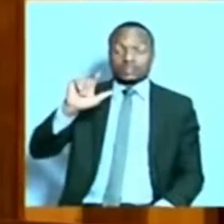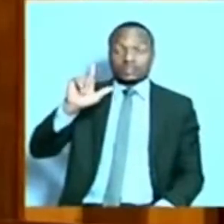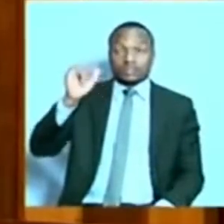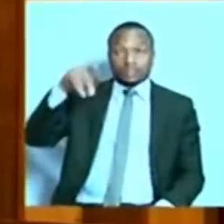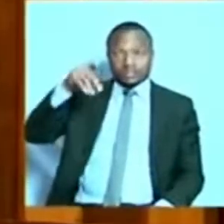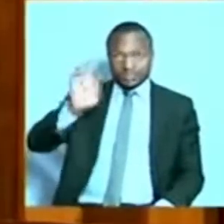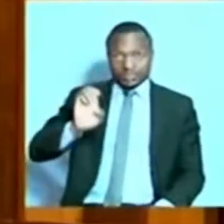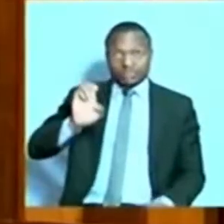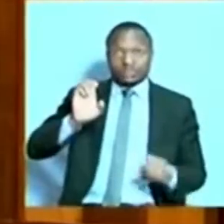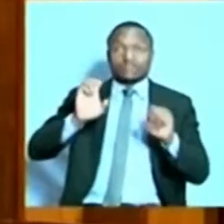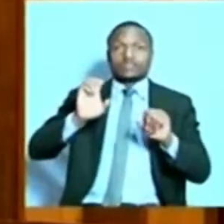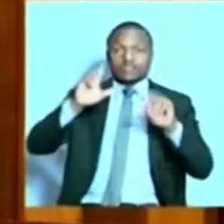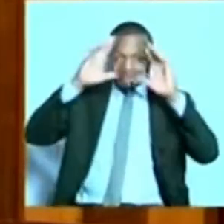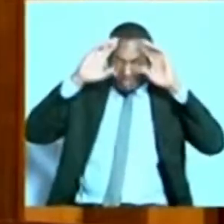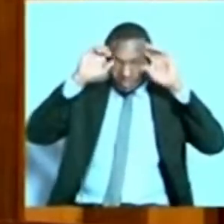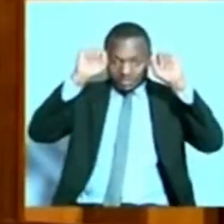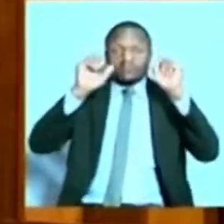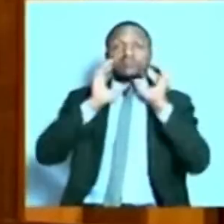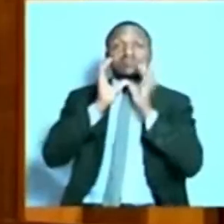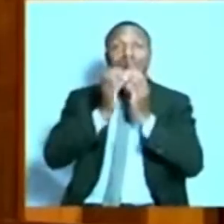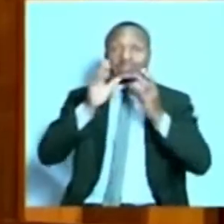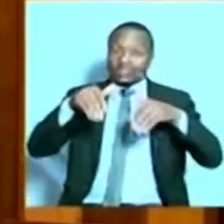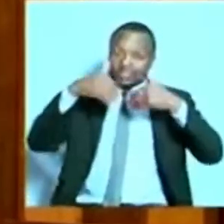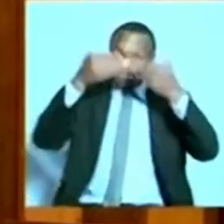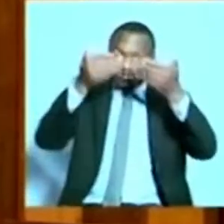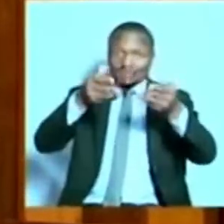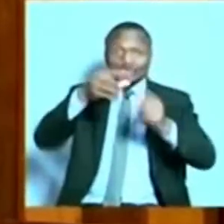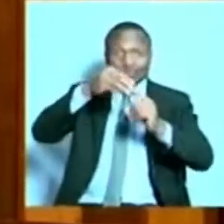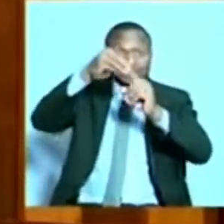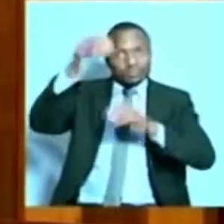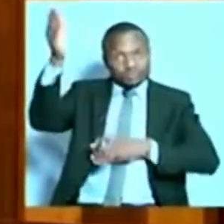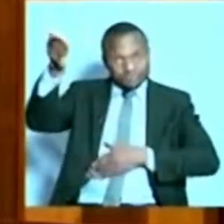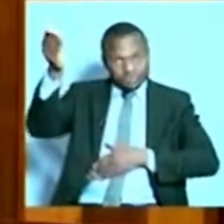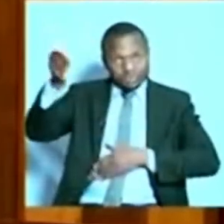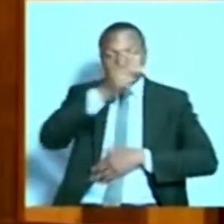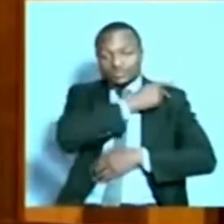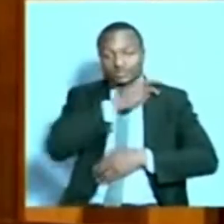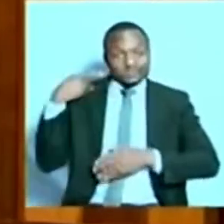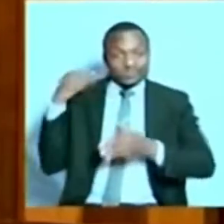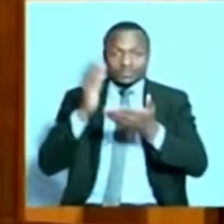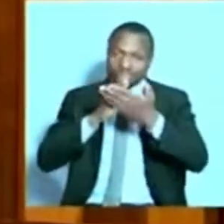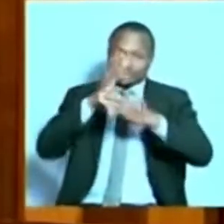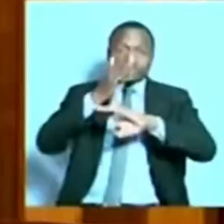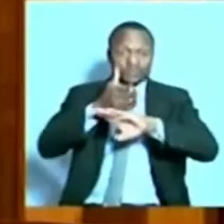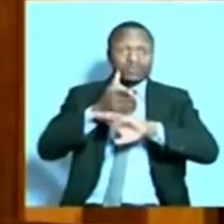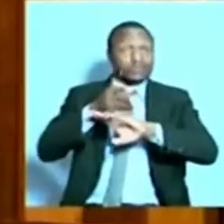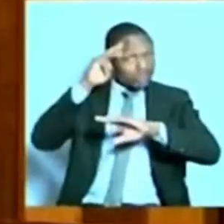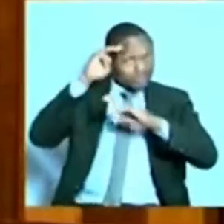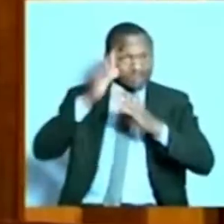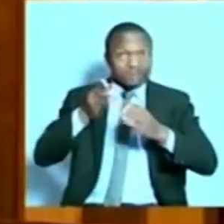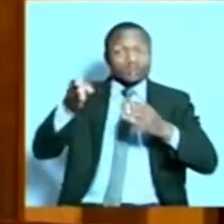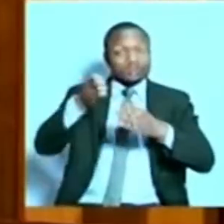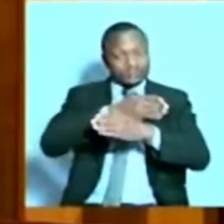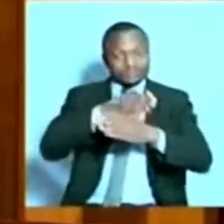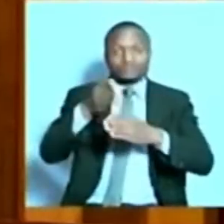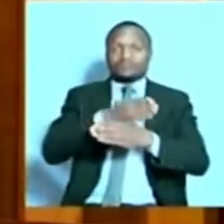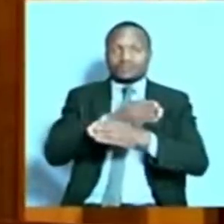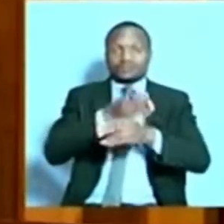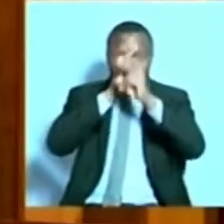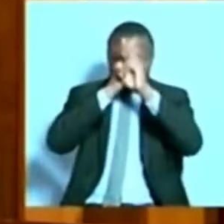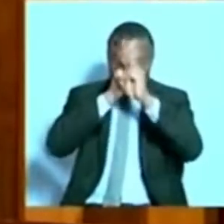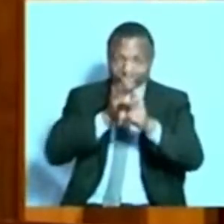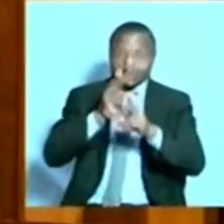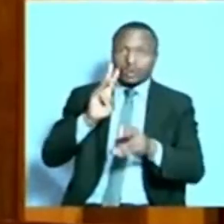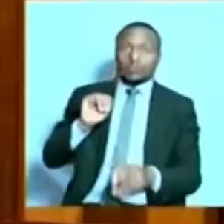President of the Republic of Mozambique, delivered a special address to the House. After that address, the Minister of Commerce, Trade and Industry, Honorable